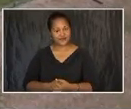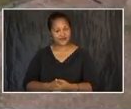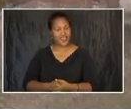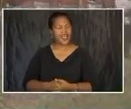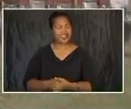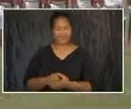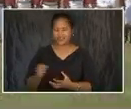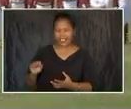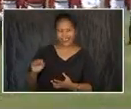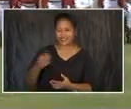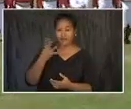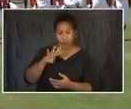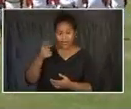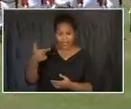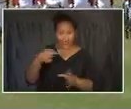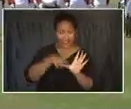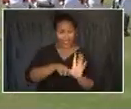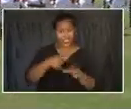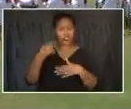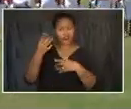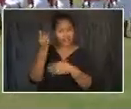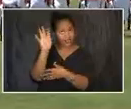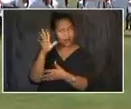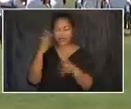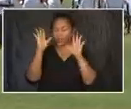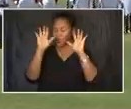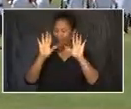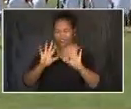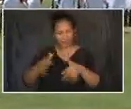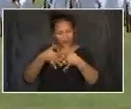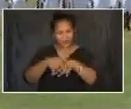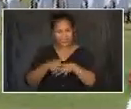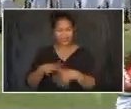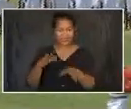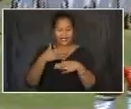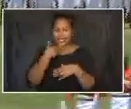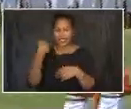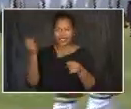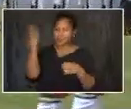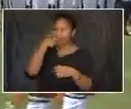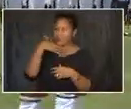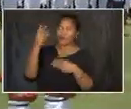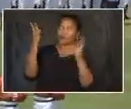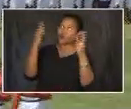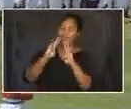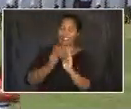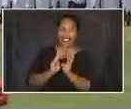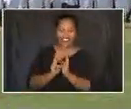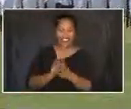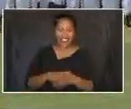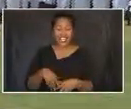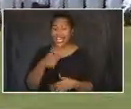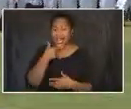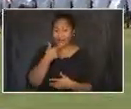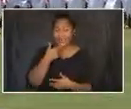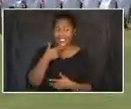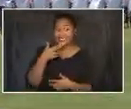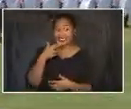47 years of independence, wonderful parade, wonderful scenery, beautiful weather. It's lovely to